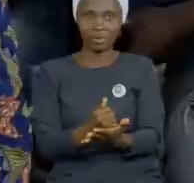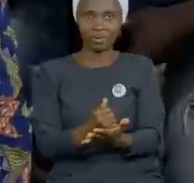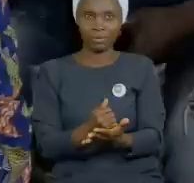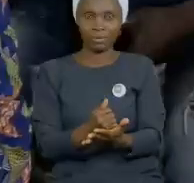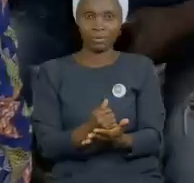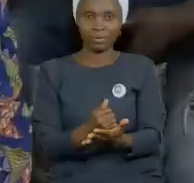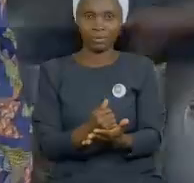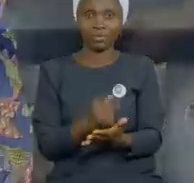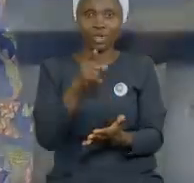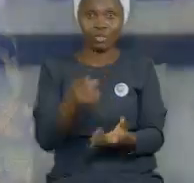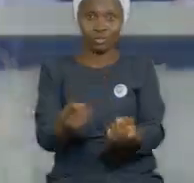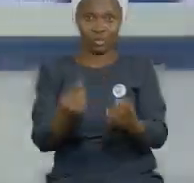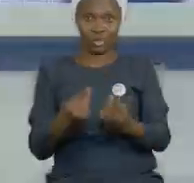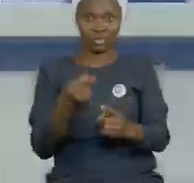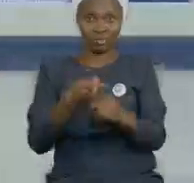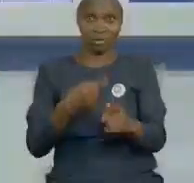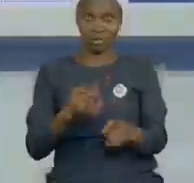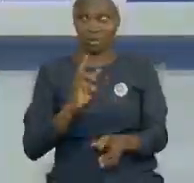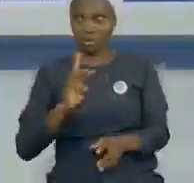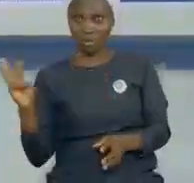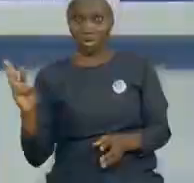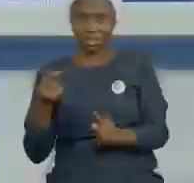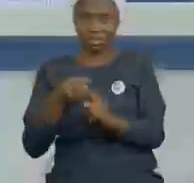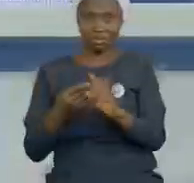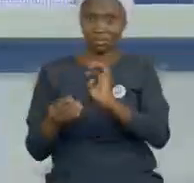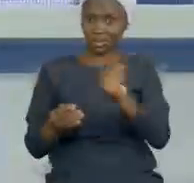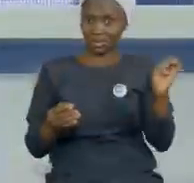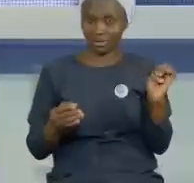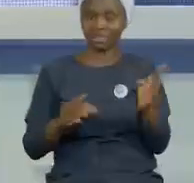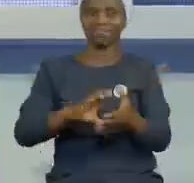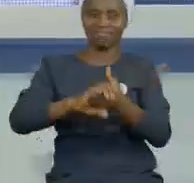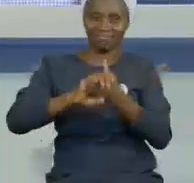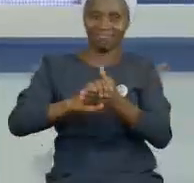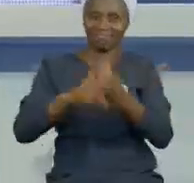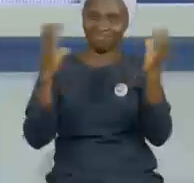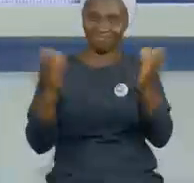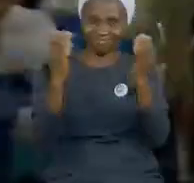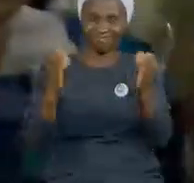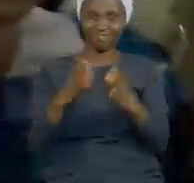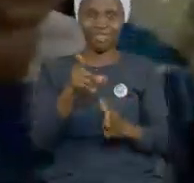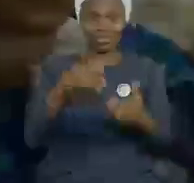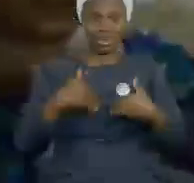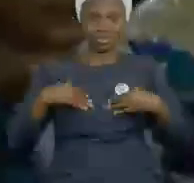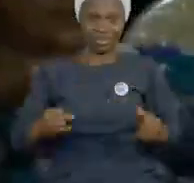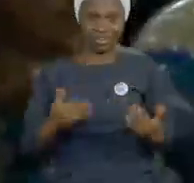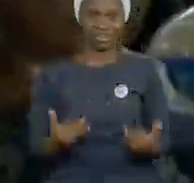You came from the west, you came from the east. Congratulations, you have your healing today.